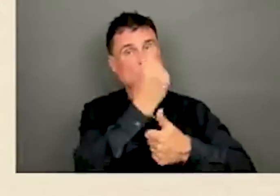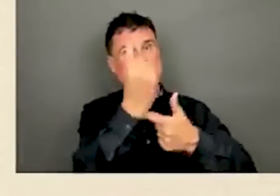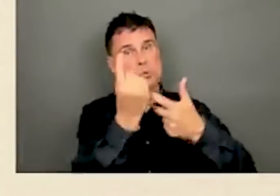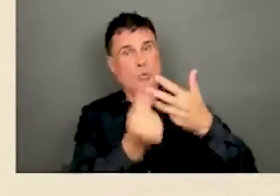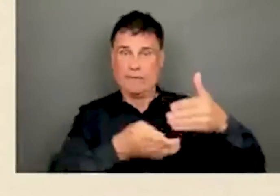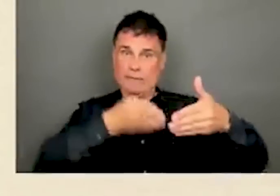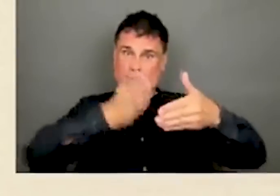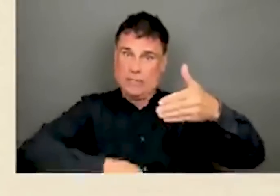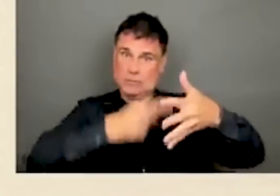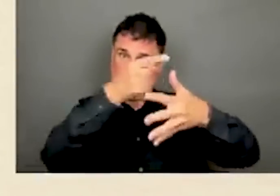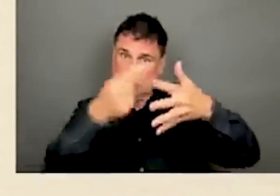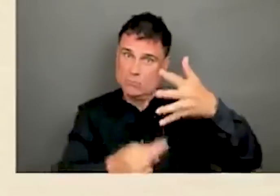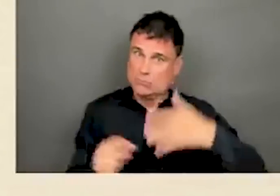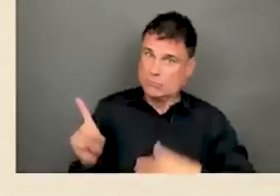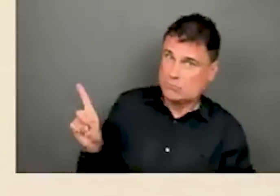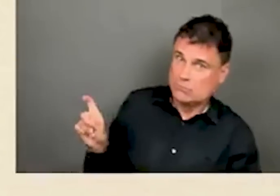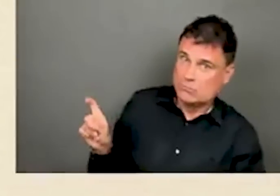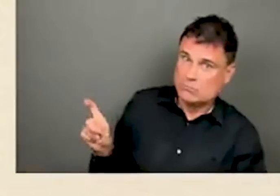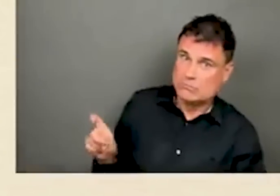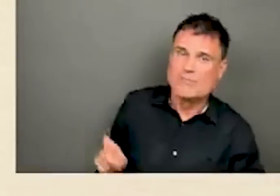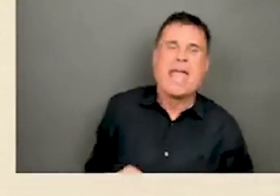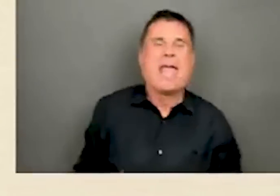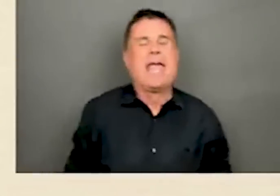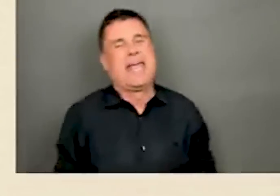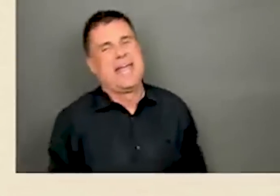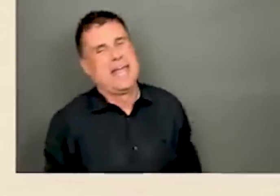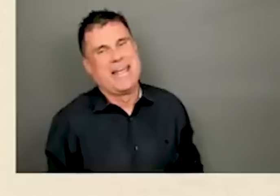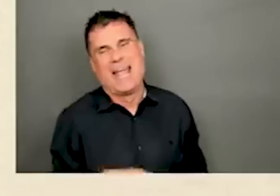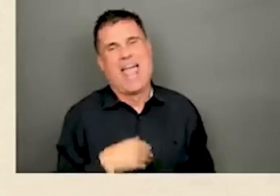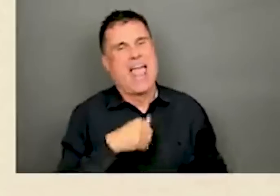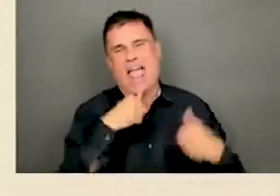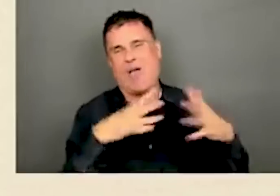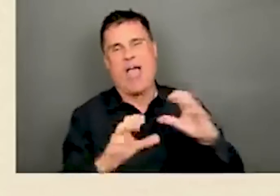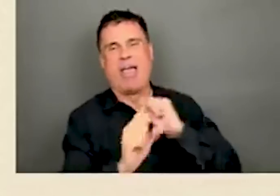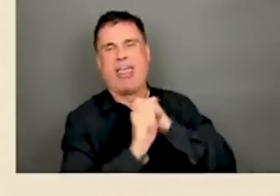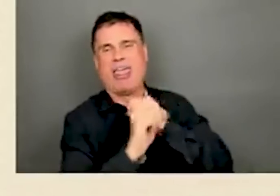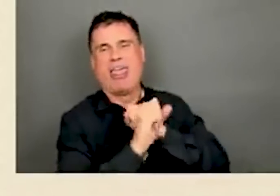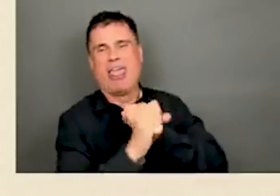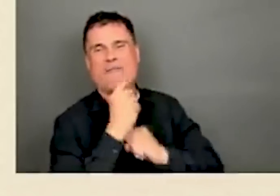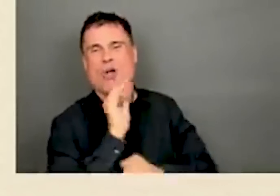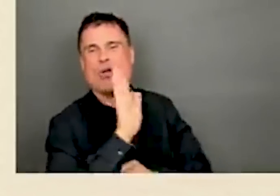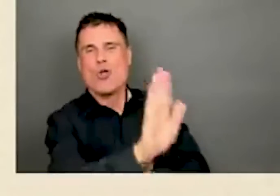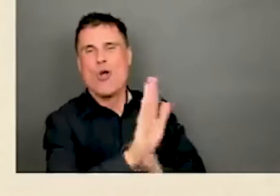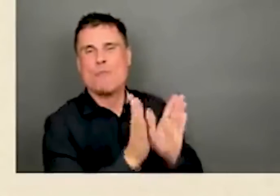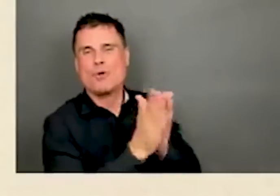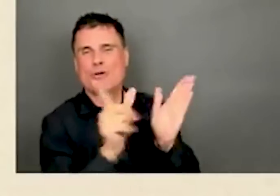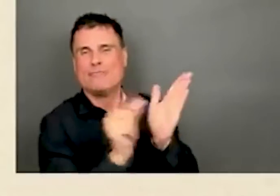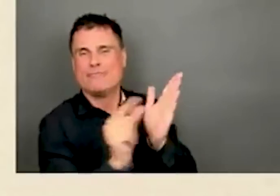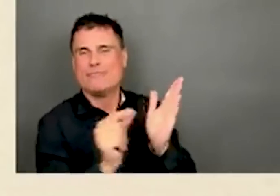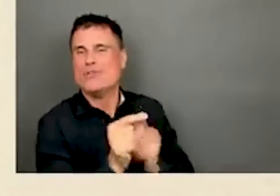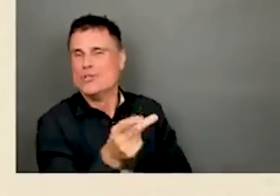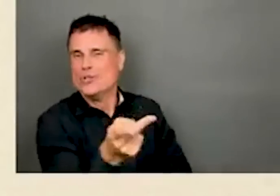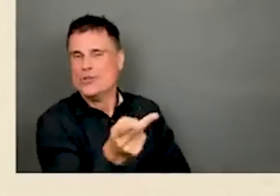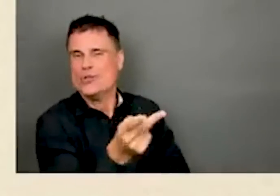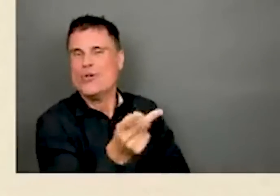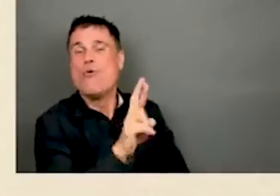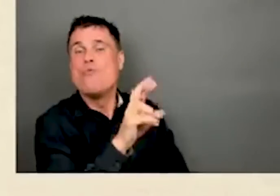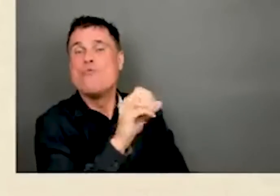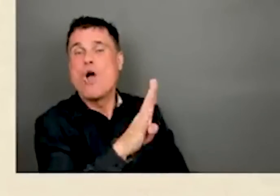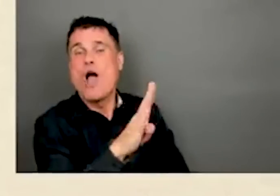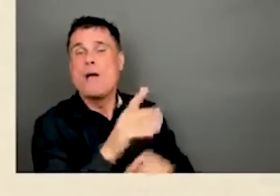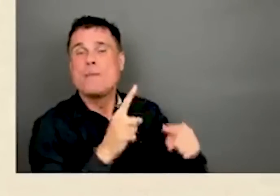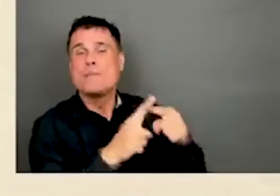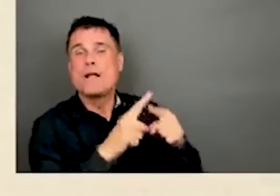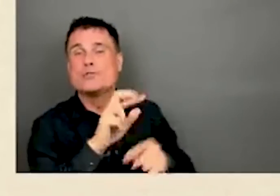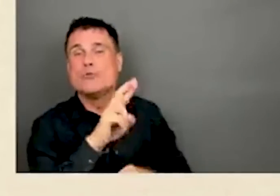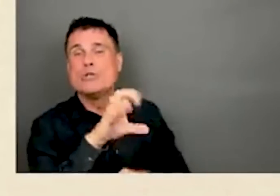book, Rob, but you wrote a book, you and Richard, about how we came to government, and it